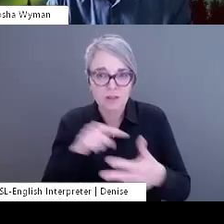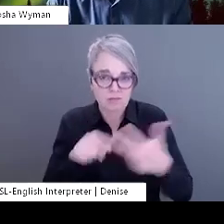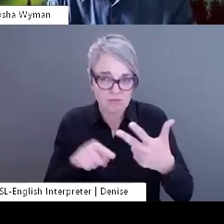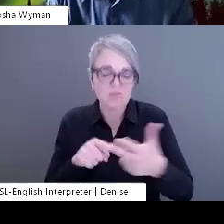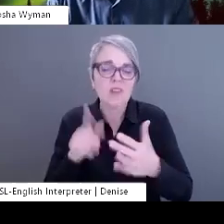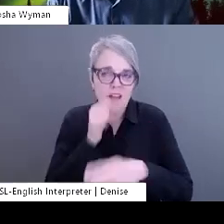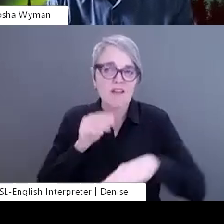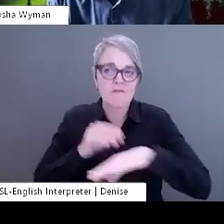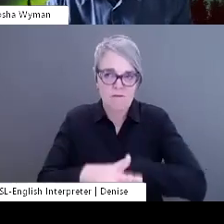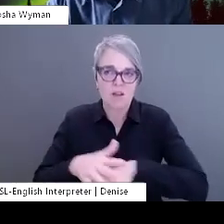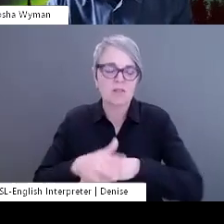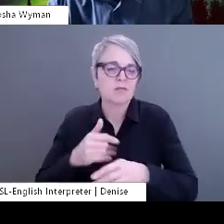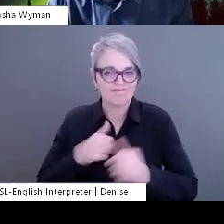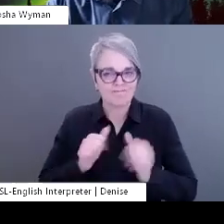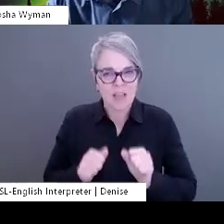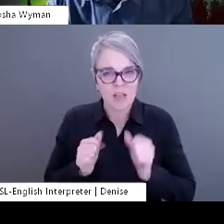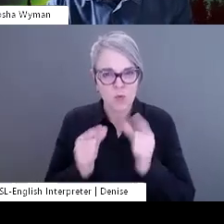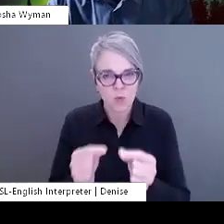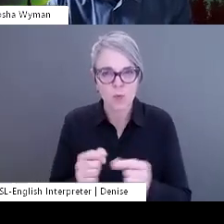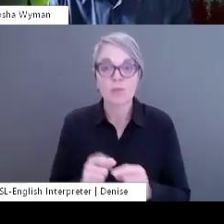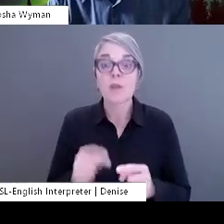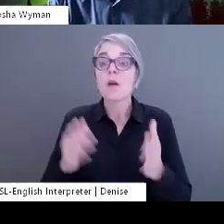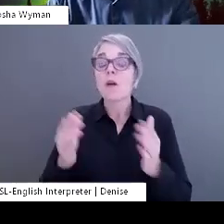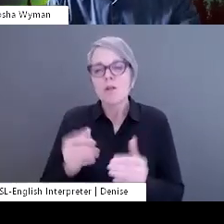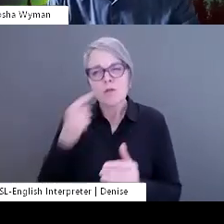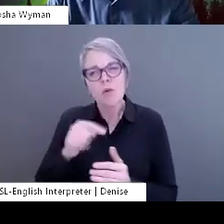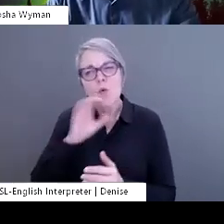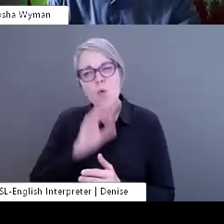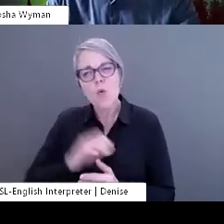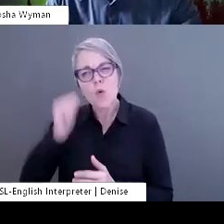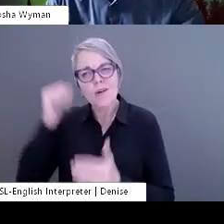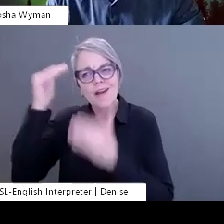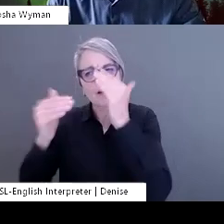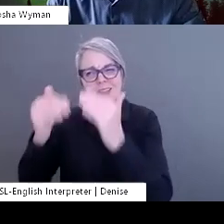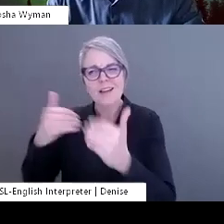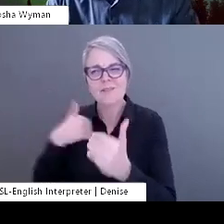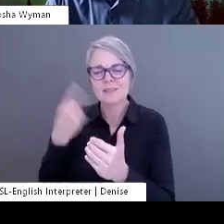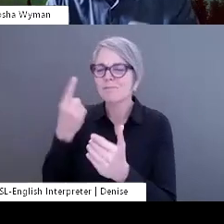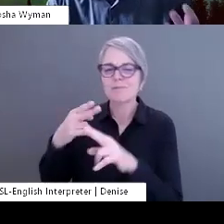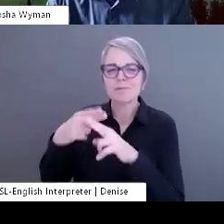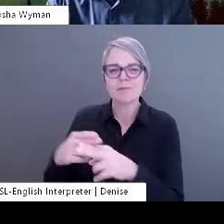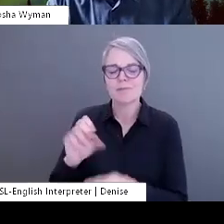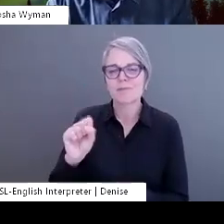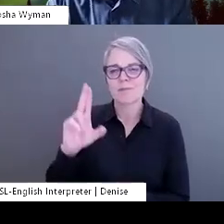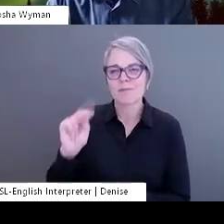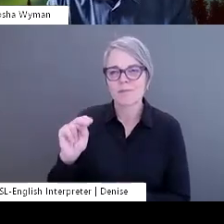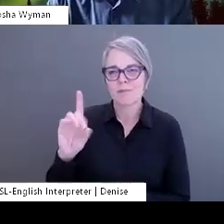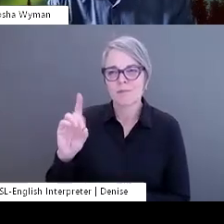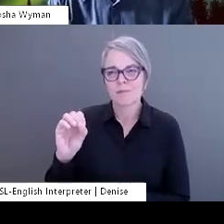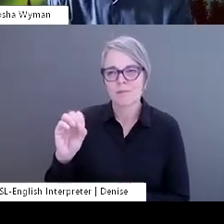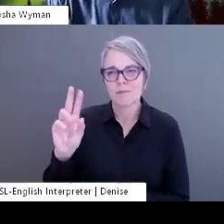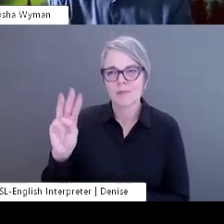disease, they may also experience what's called sundowning. Okay, sundowning is when there is a increase